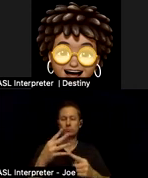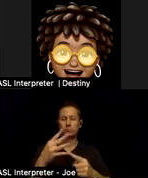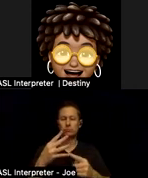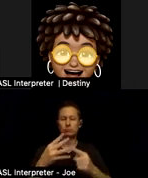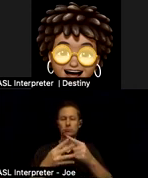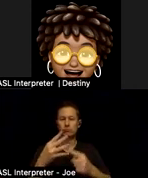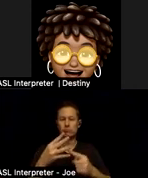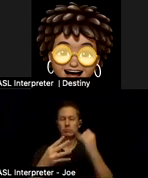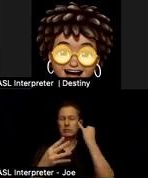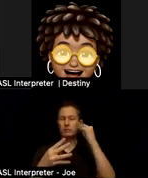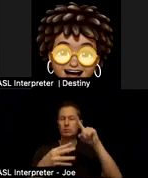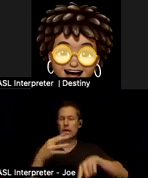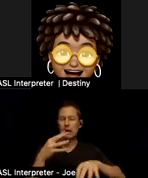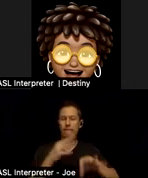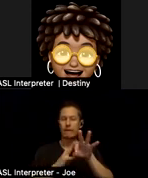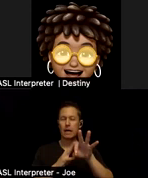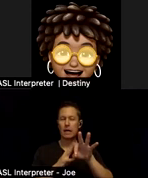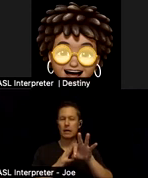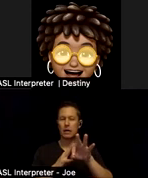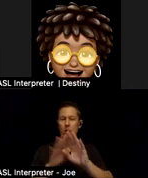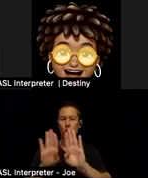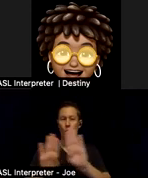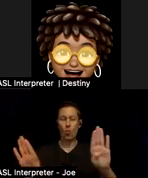wall stud. What are you left to do?